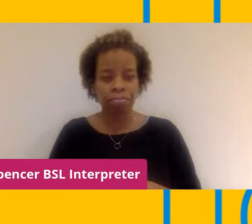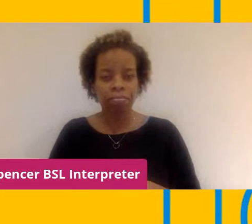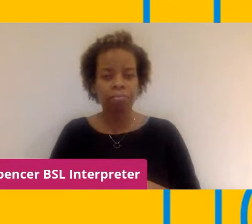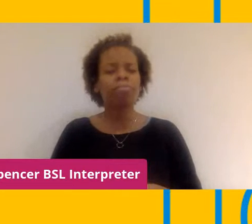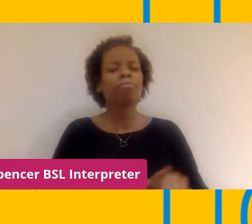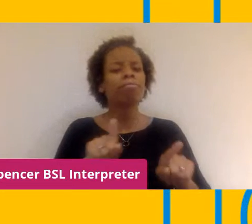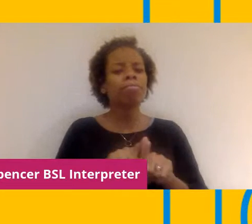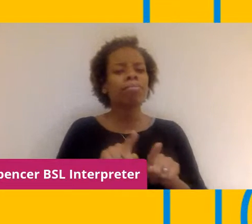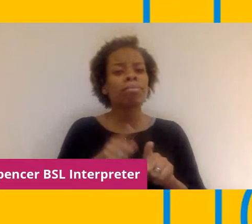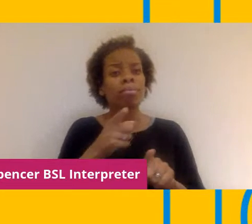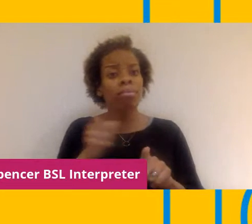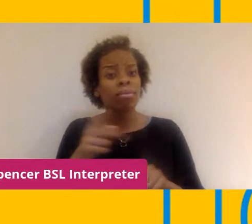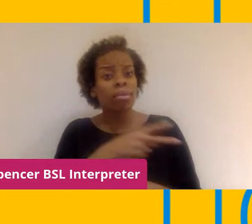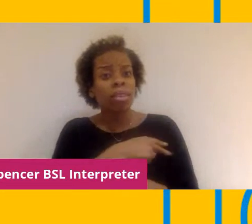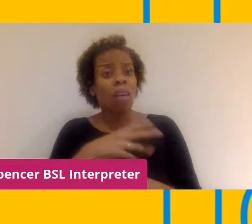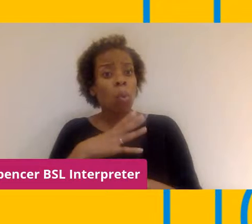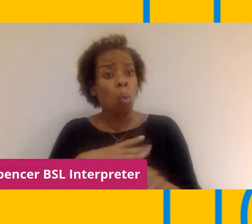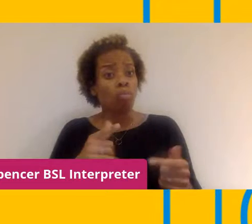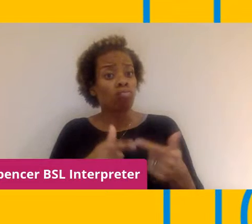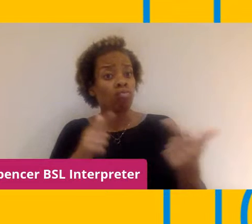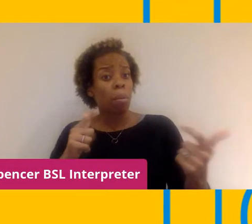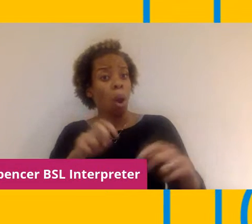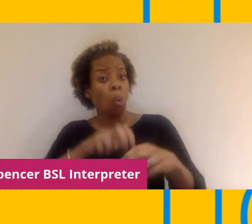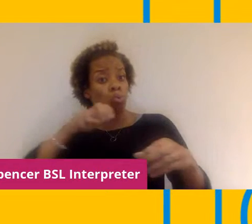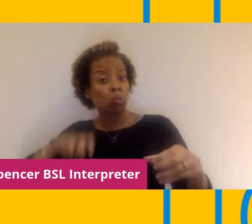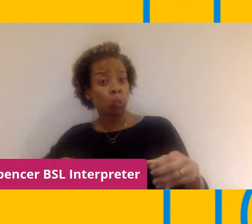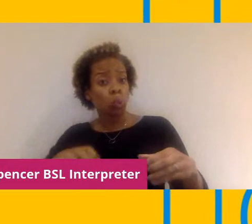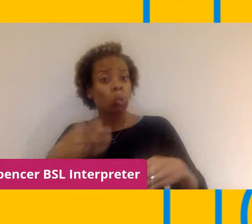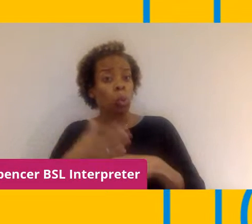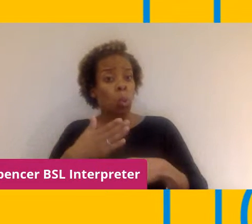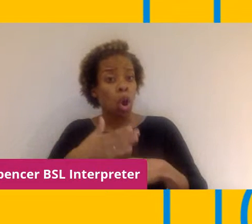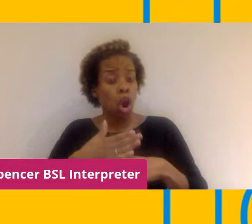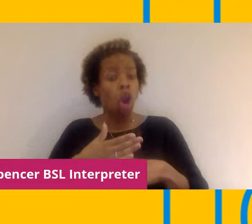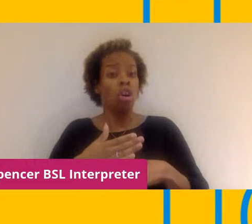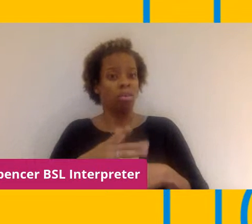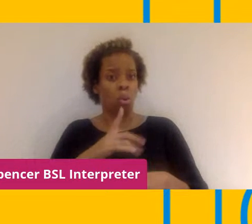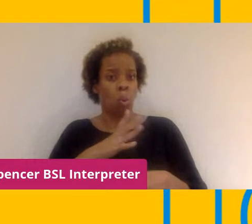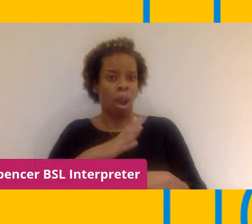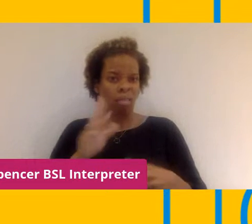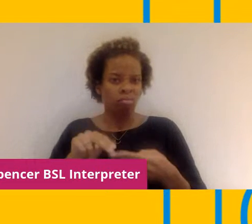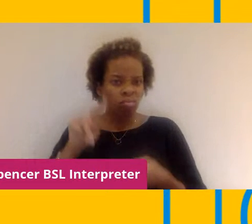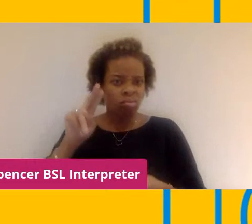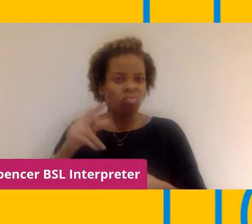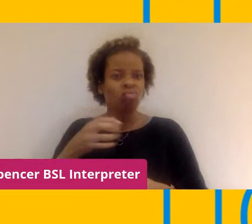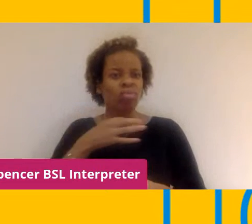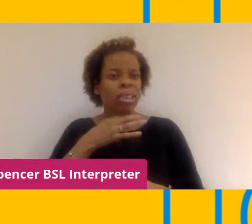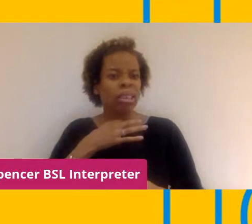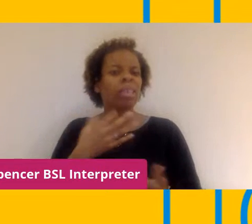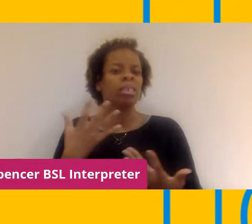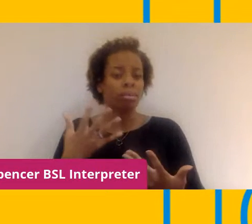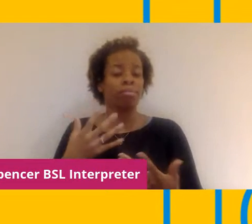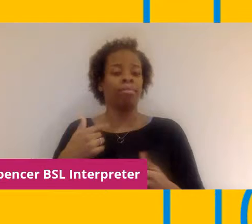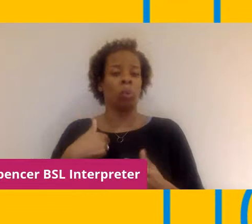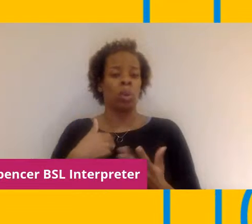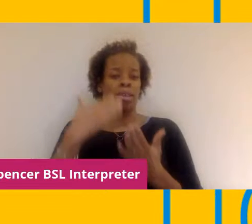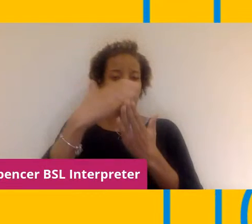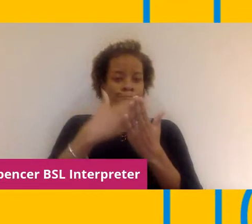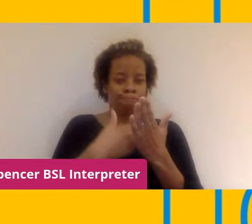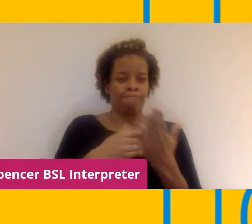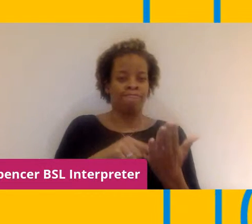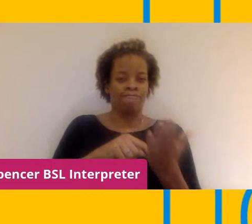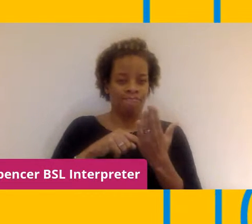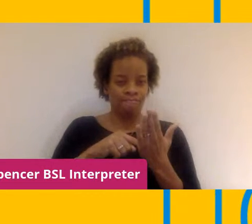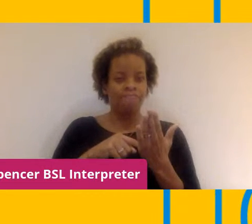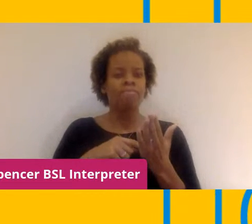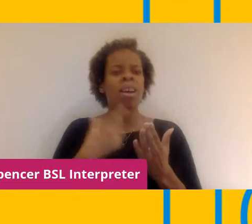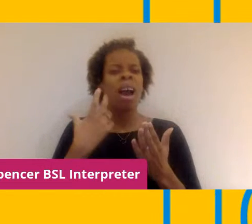work remotely because of their increased risk. And it also breaks down various equality